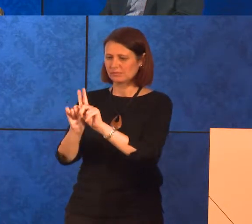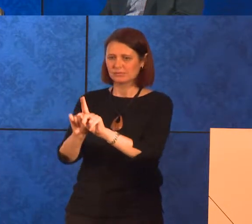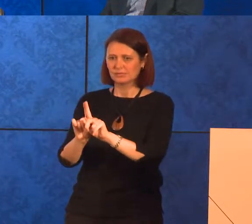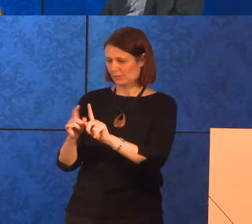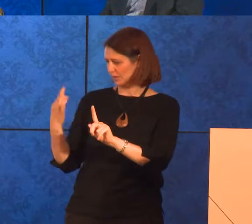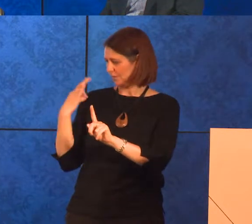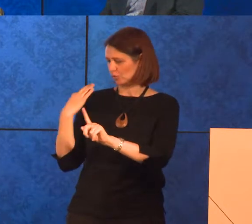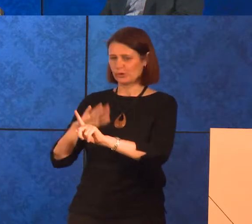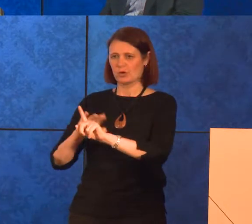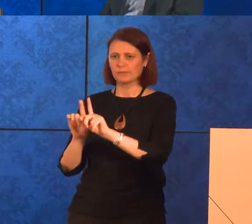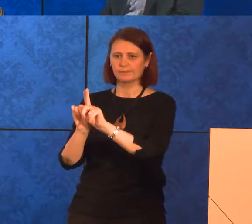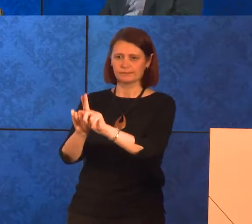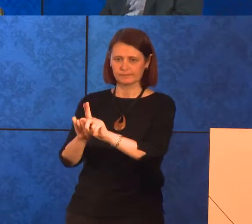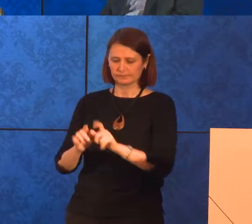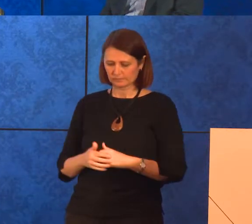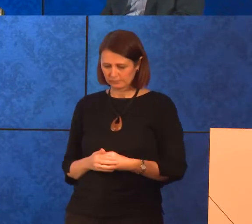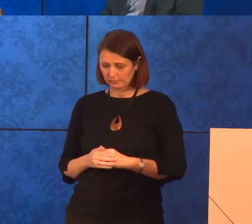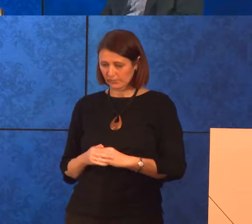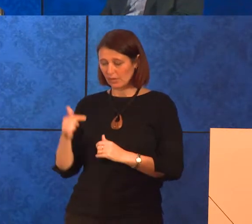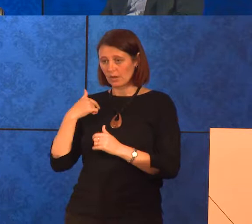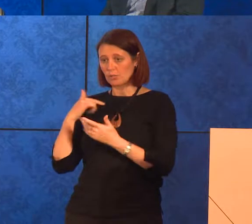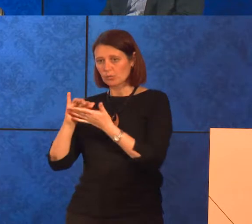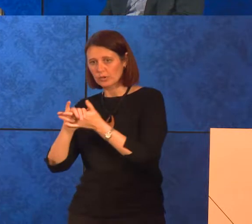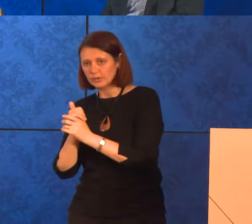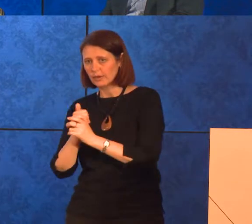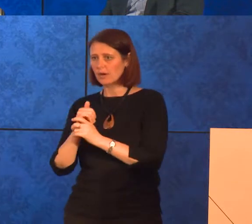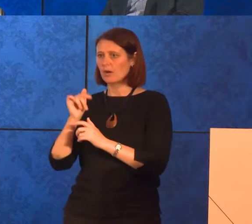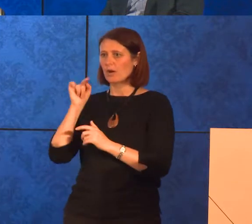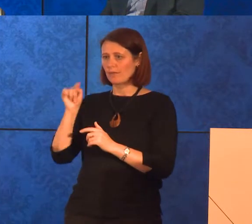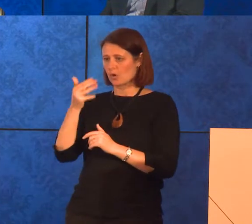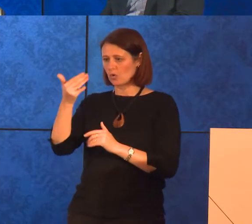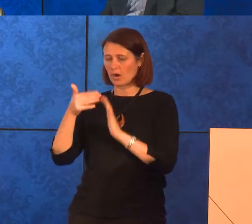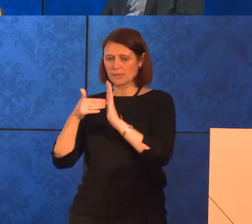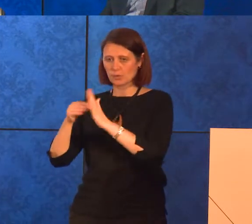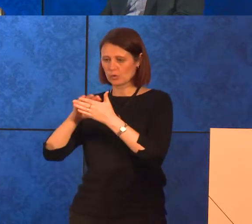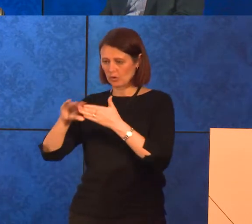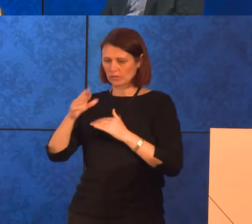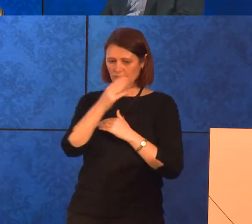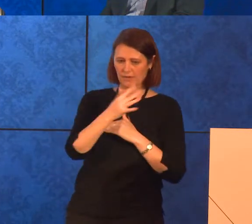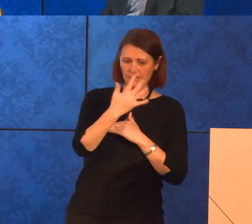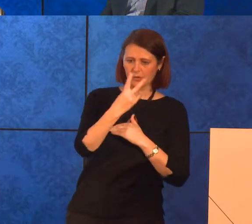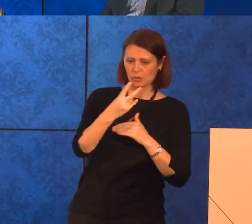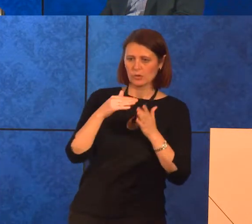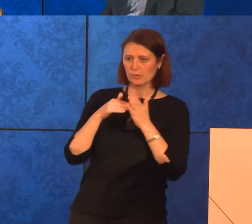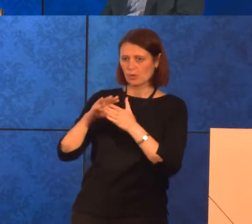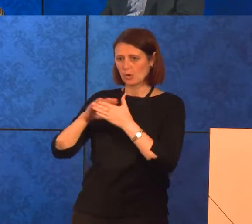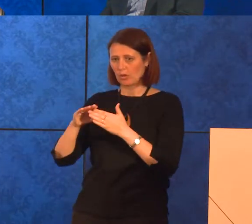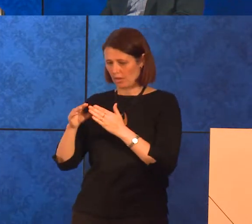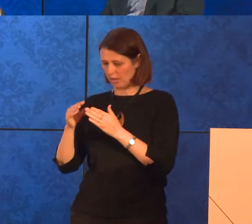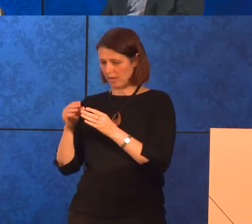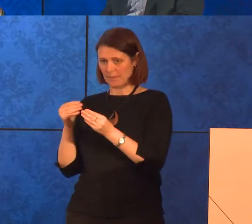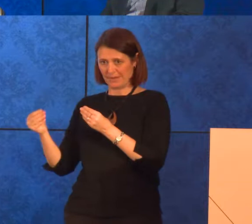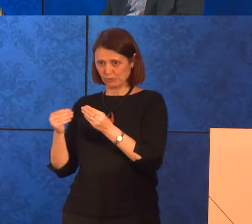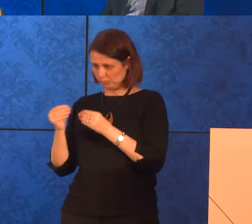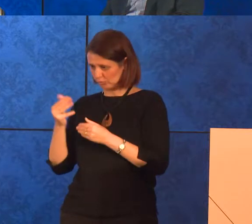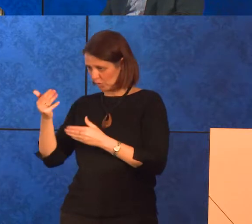voluntary time. Whilst I'm most appreciative of the $9 million out of the $52 million budget being